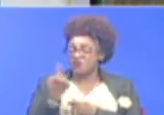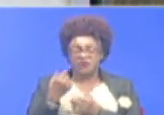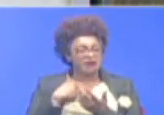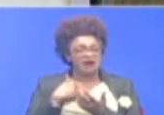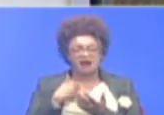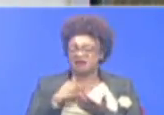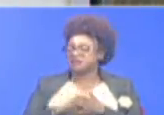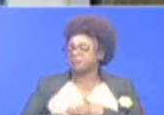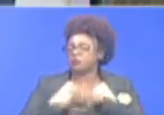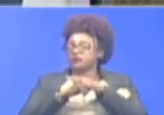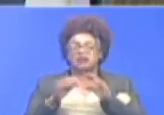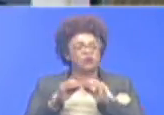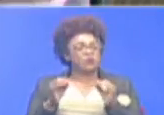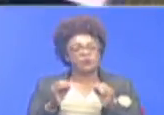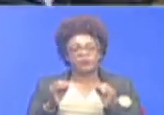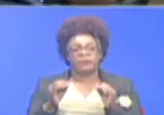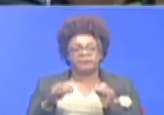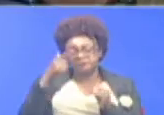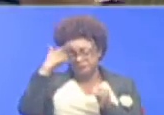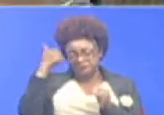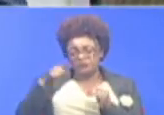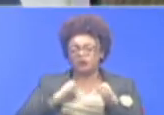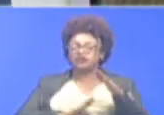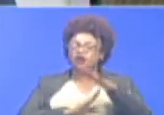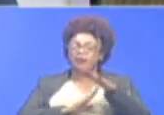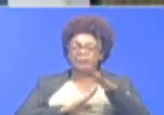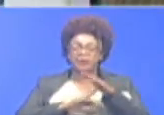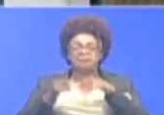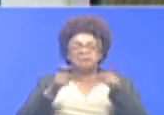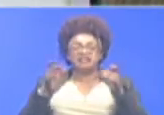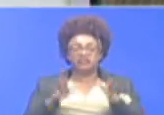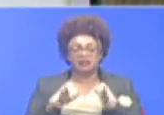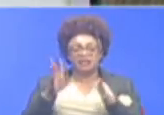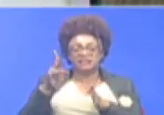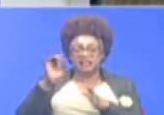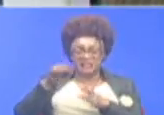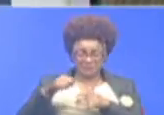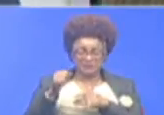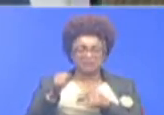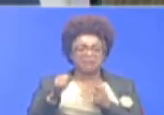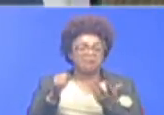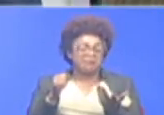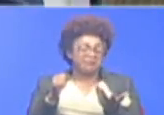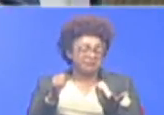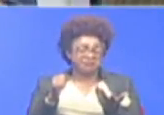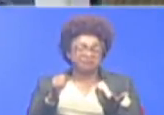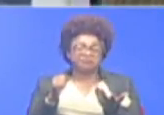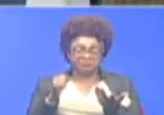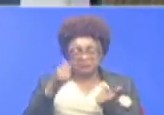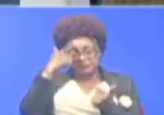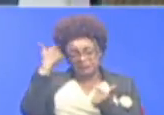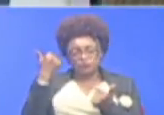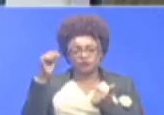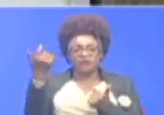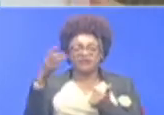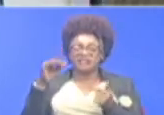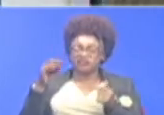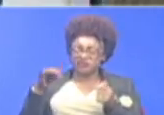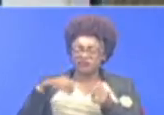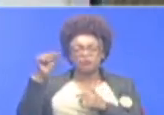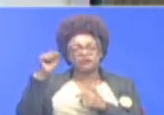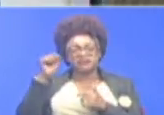lot of support then. And because he was the senior most manager at KEBS, he was the face of KEBS at that time. And because of the intrigues of politics,